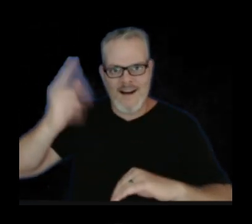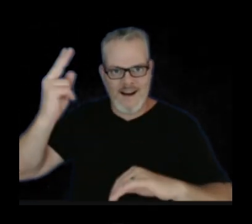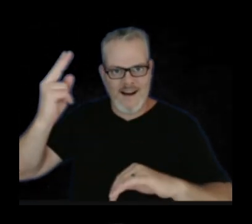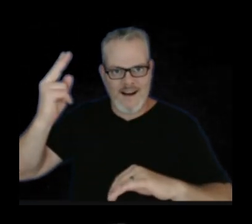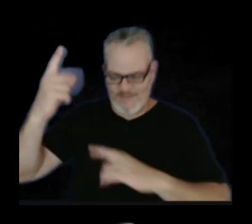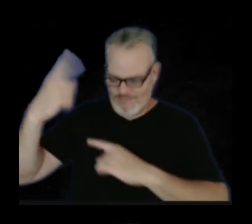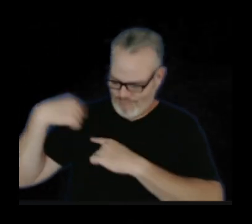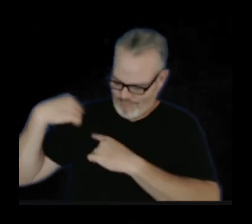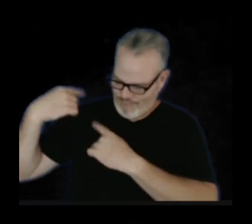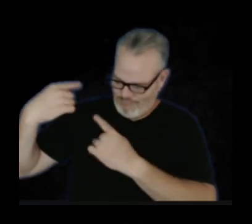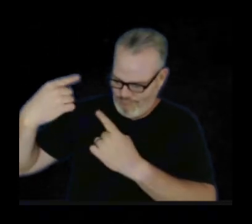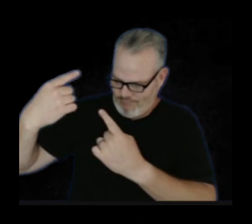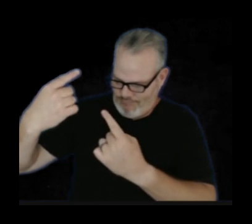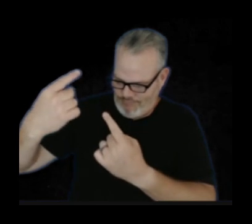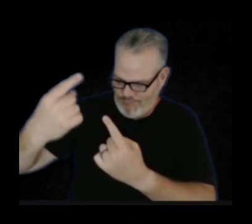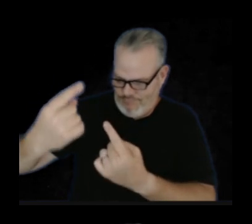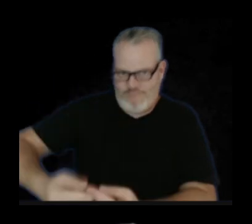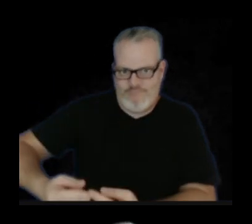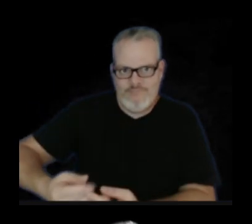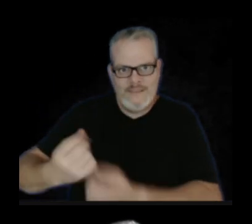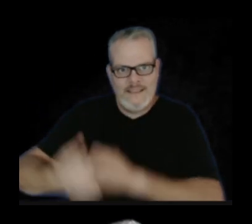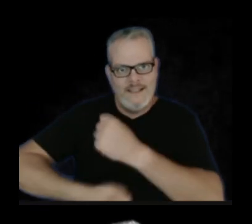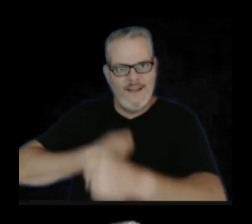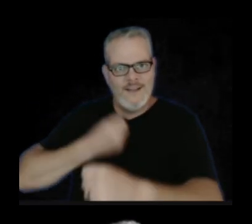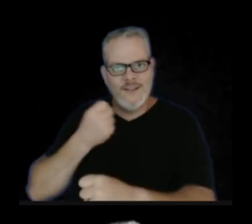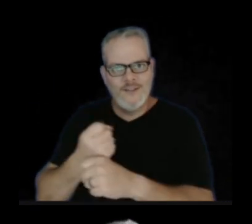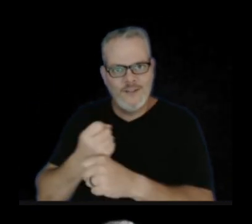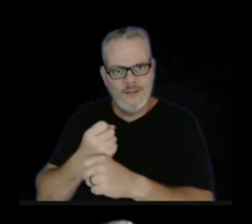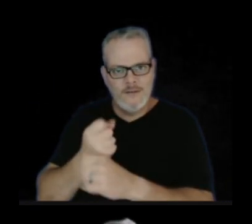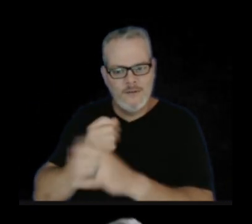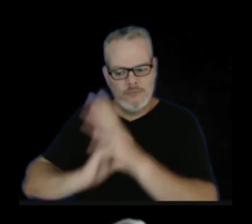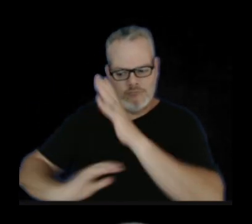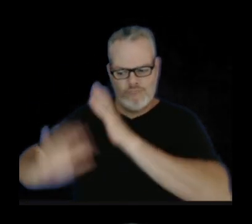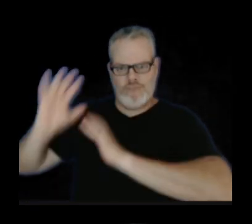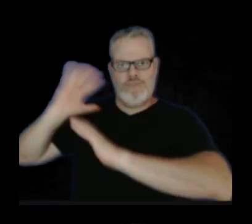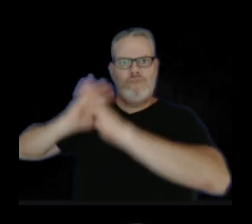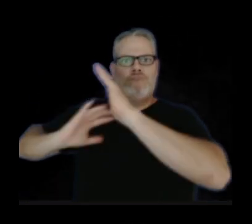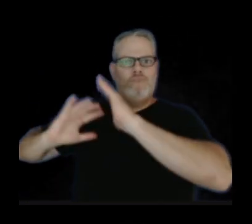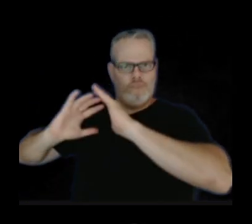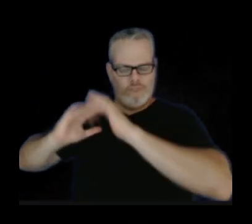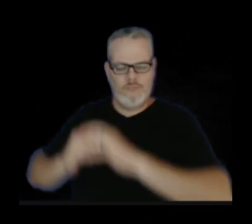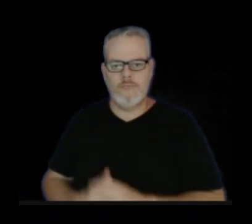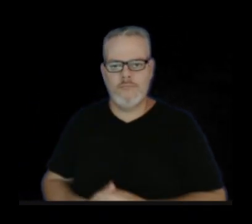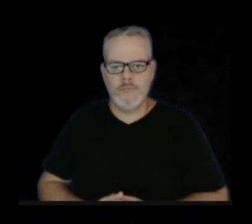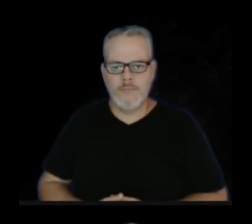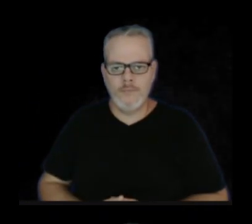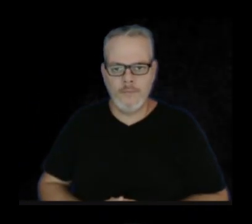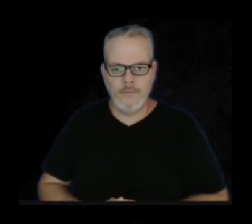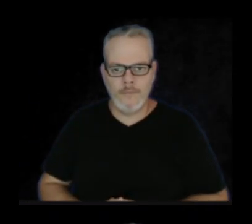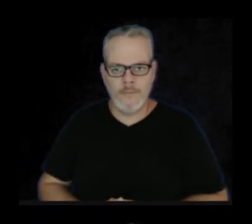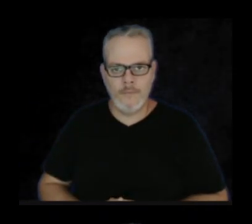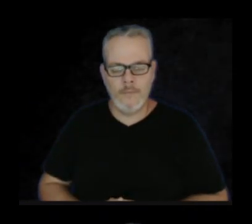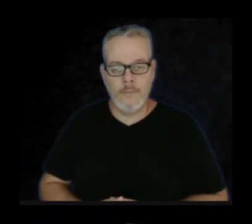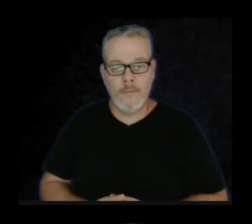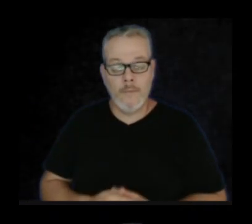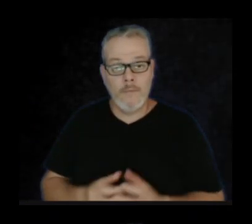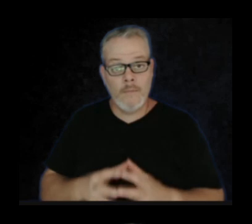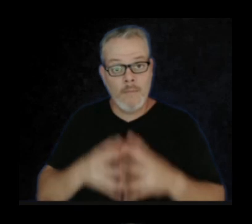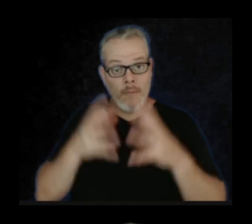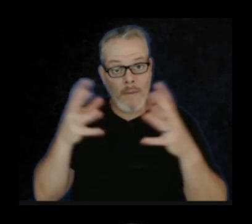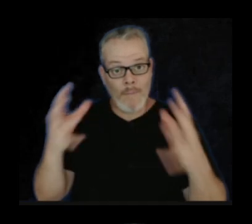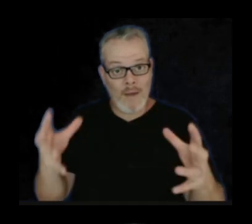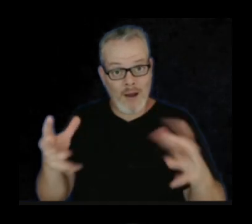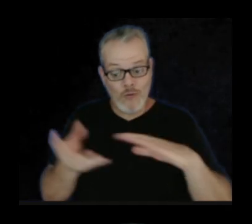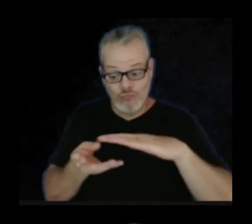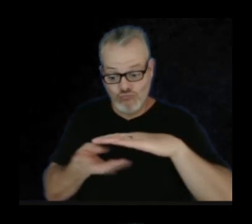several years, and really before that in the build-up to the 2018 eruption. So the rate coming in is still high. We've had a disruption